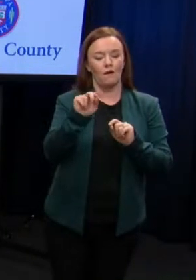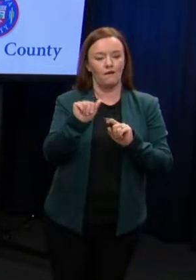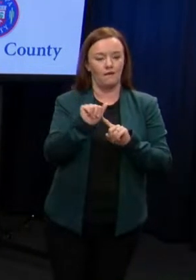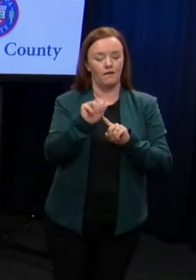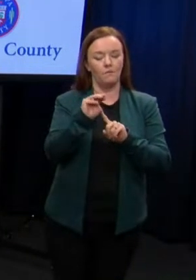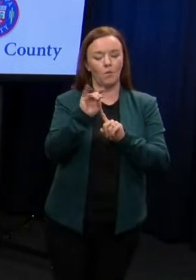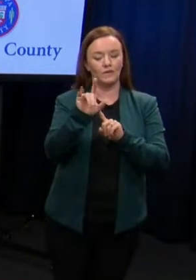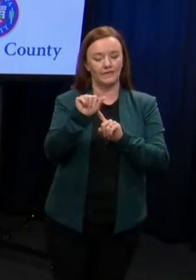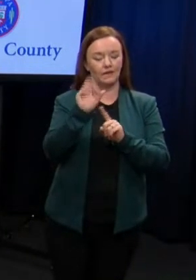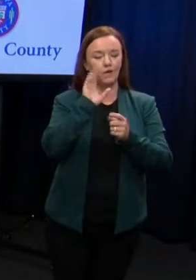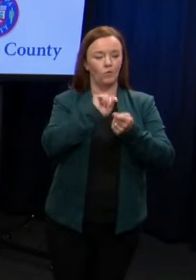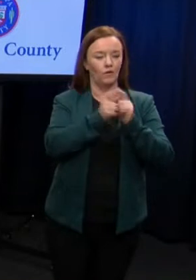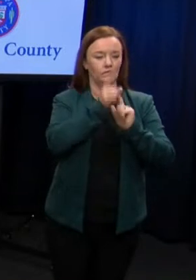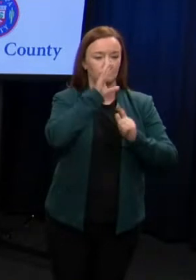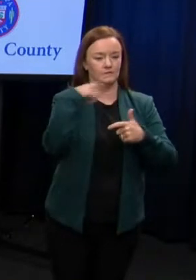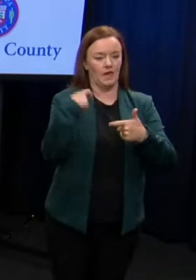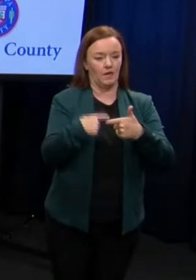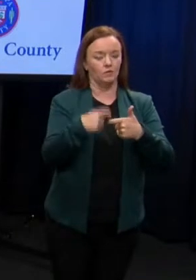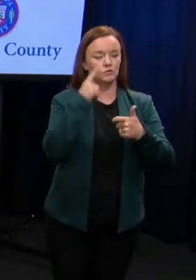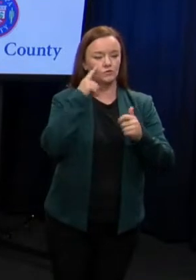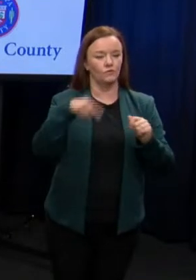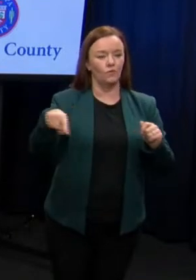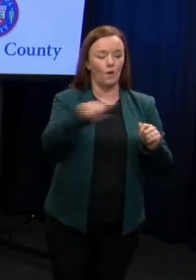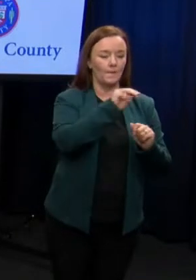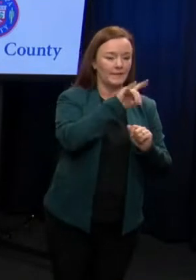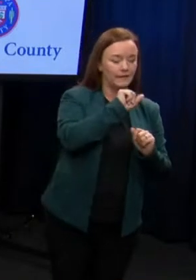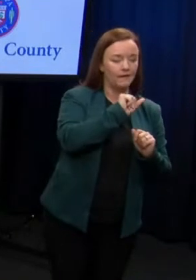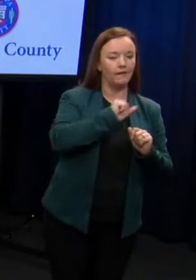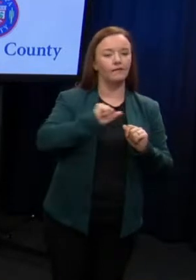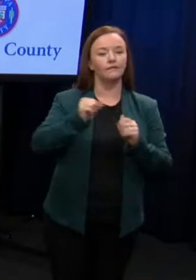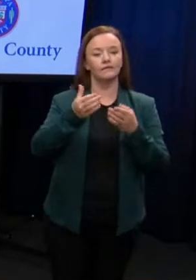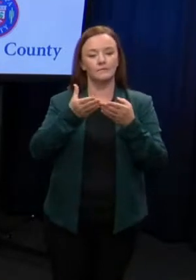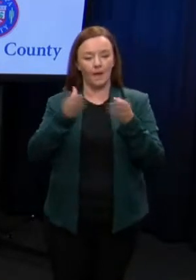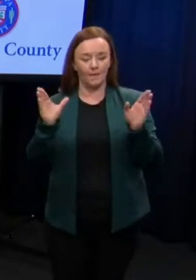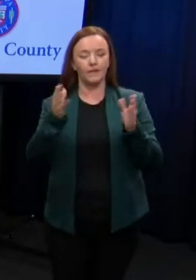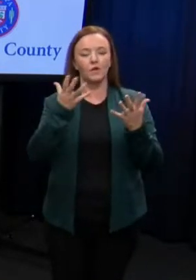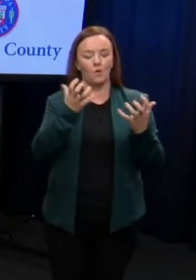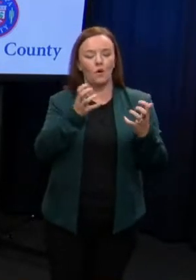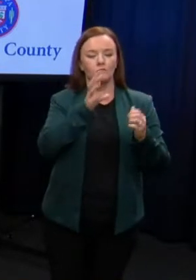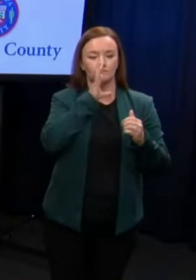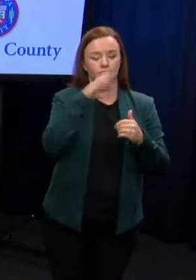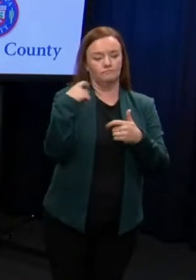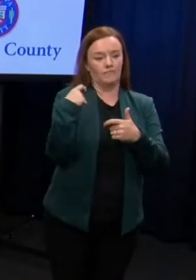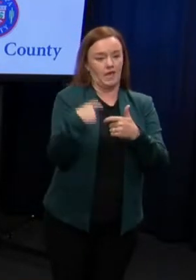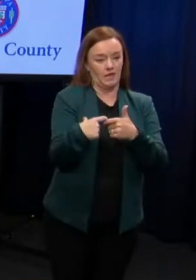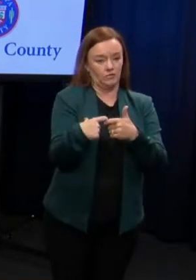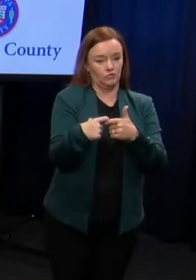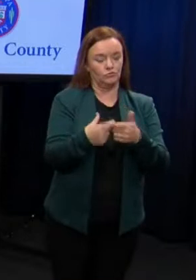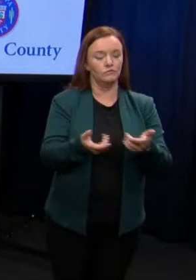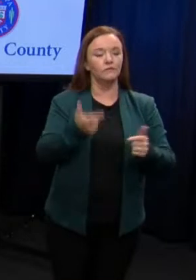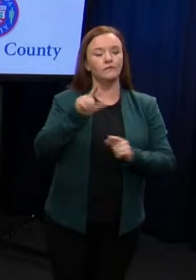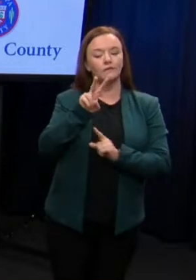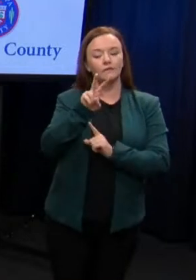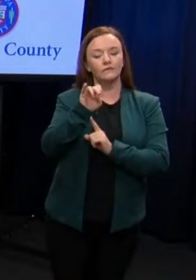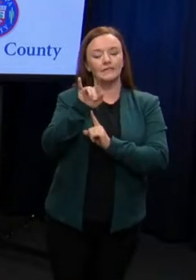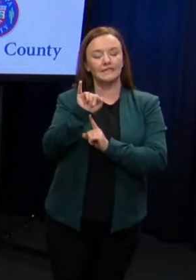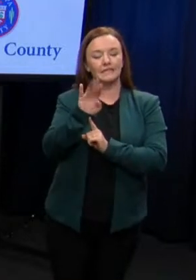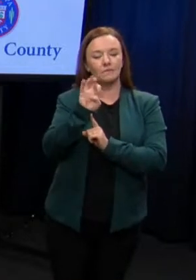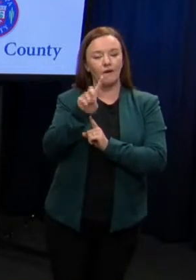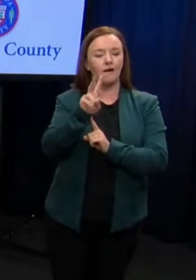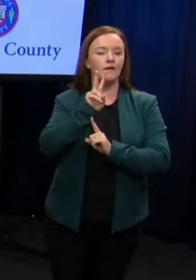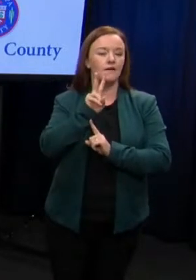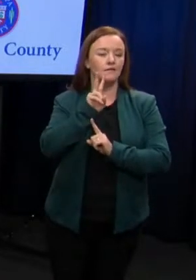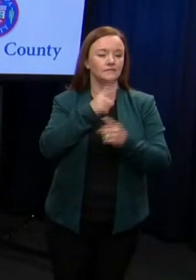for members of the media that are reporting in Spanish language. And Vicki Bond has joined us here with American